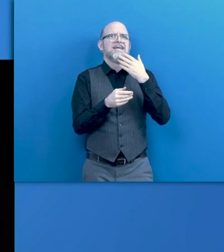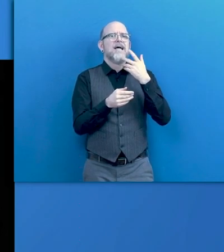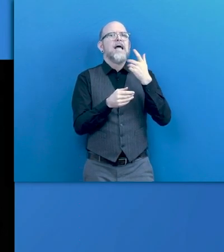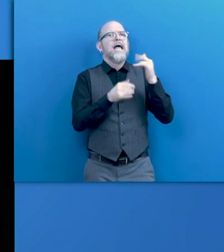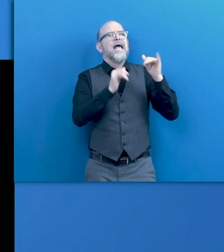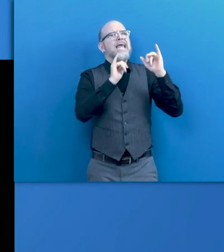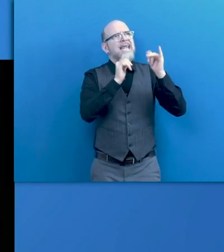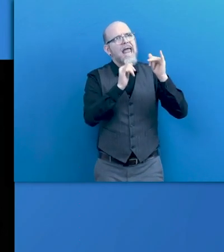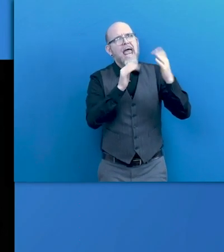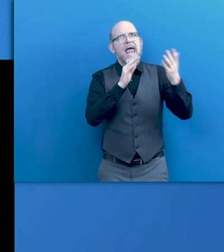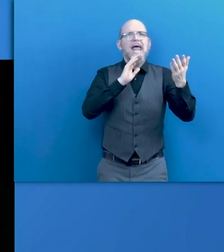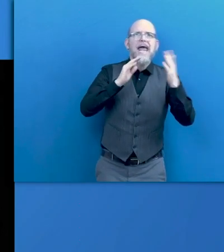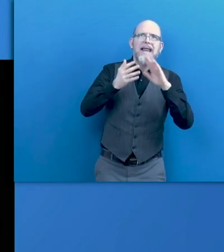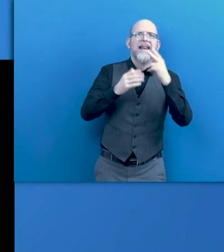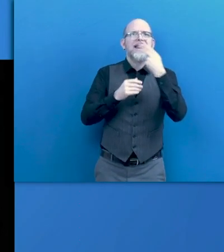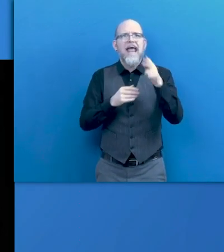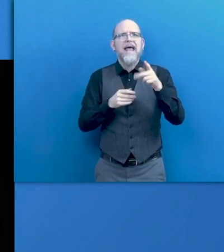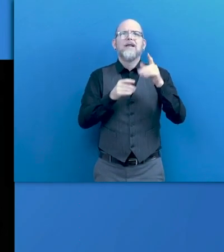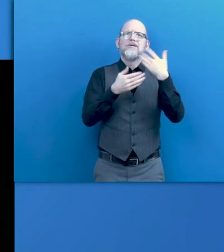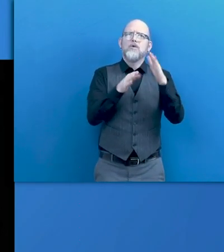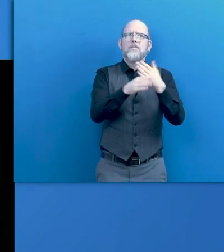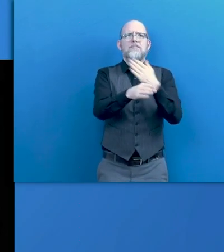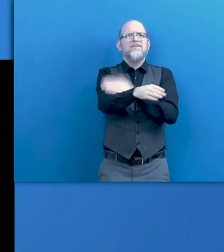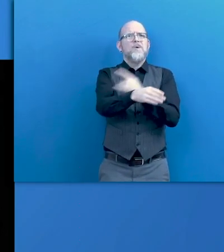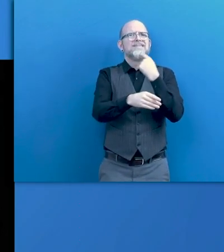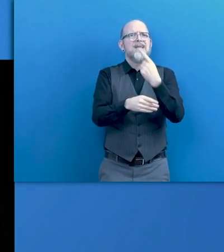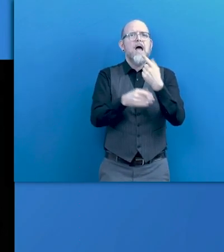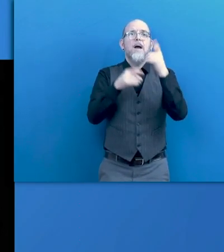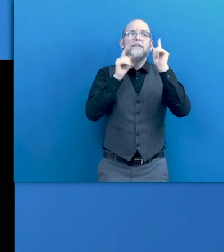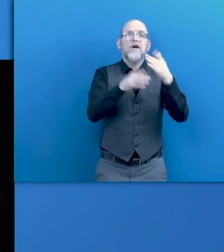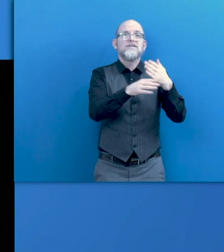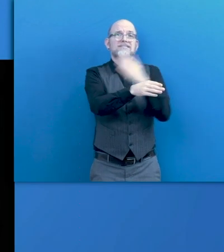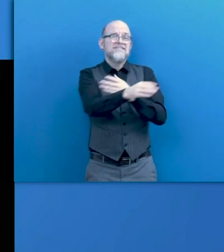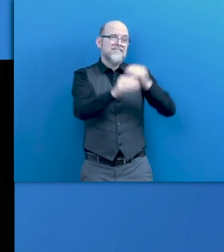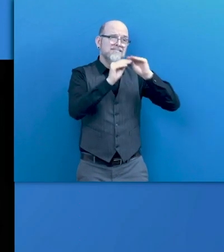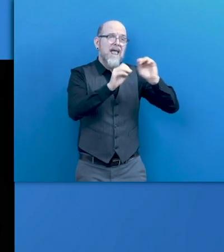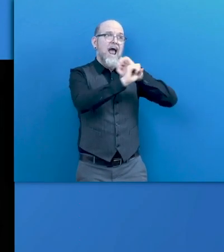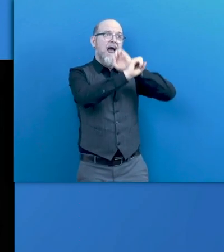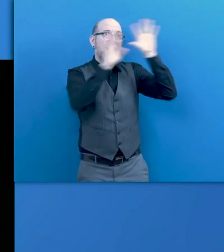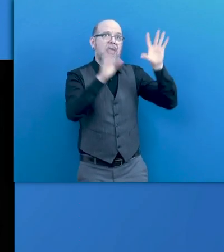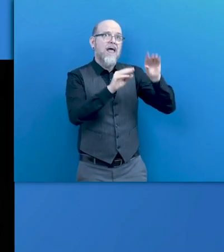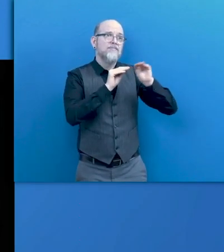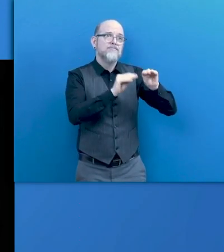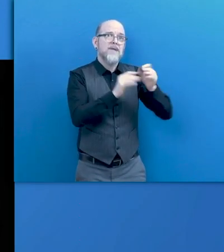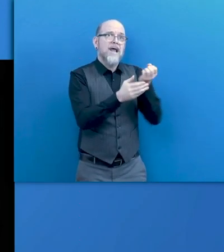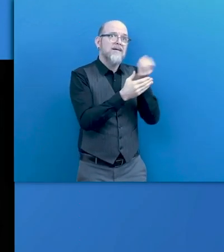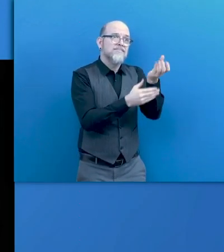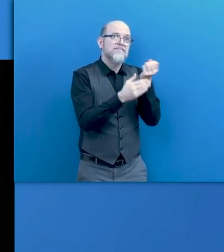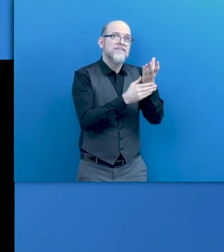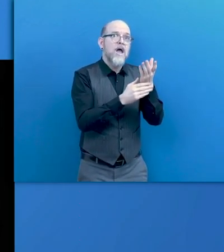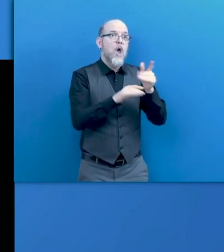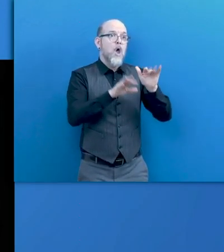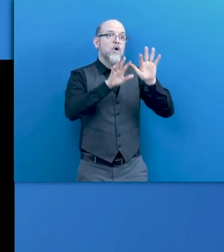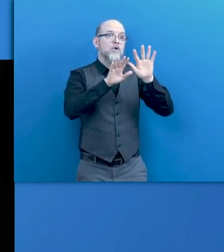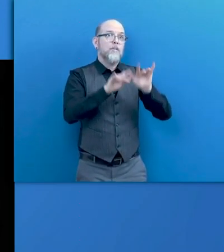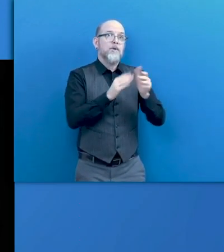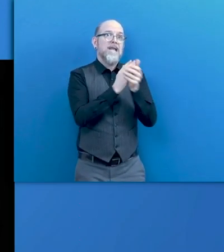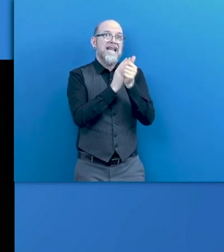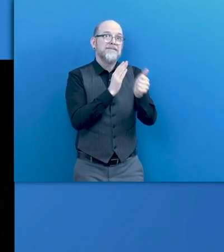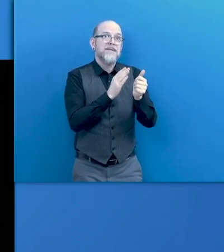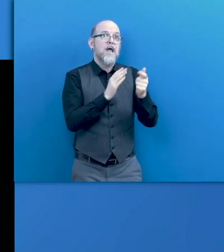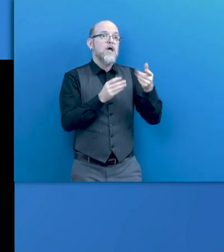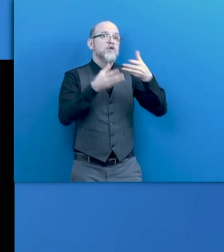Yes and no. So as I said, I always try to bring this into teaching myself, both in the computer science area for app development